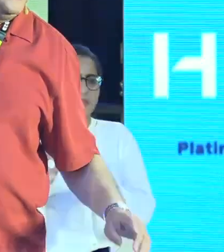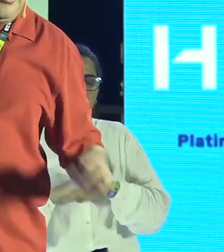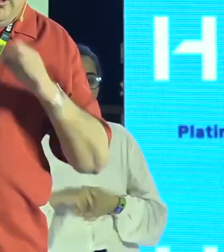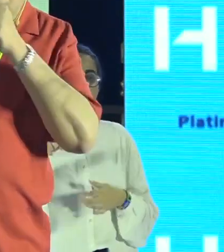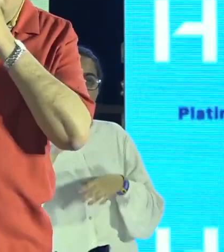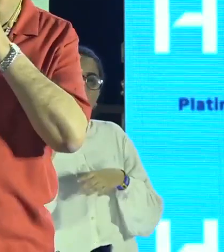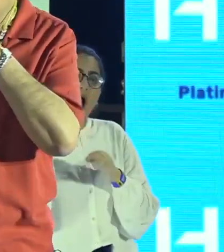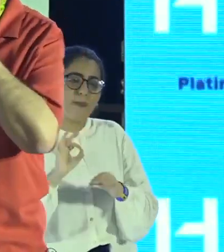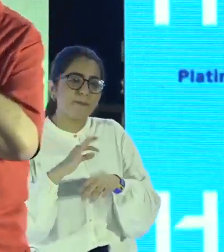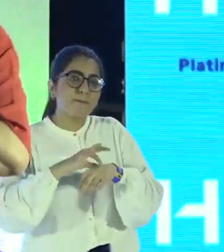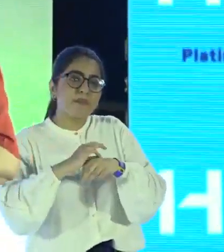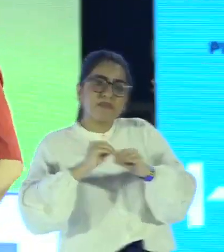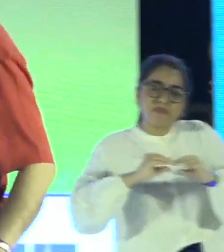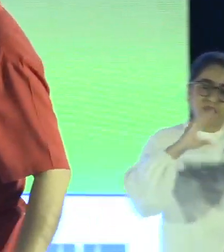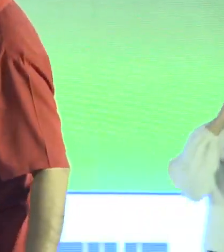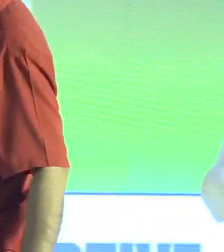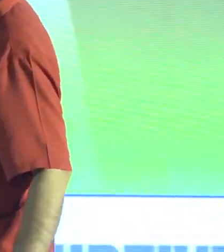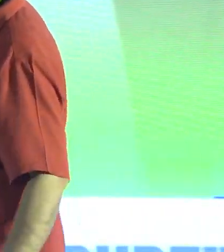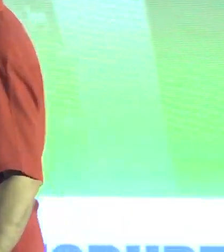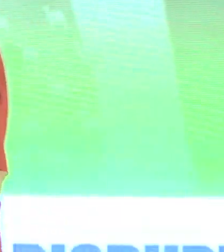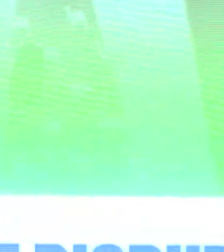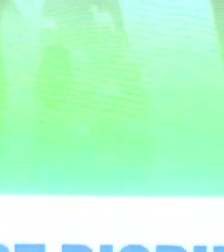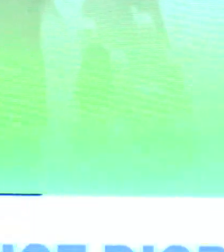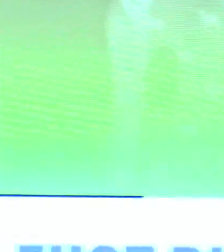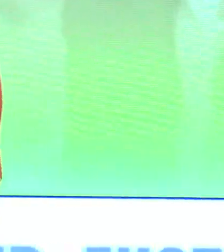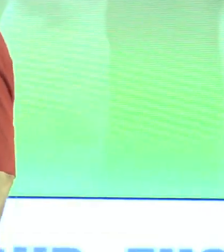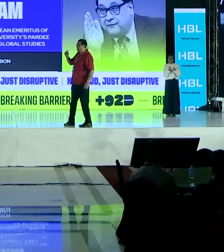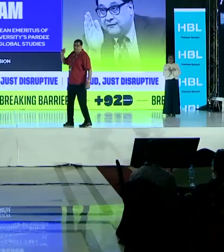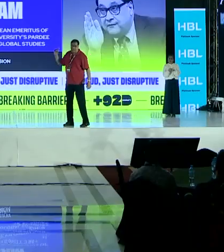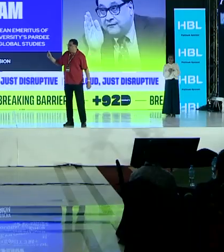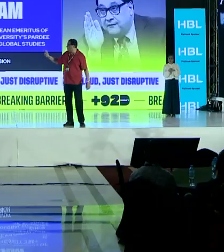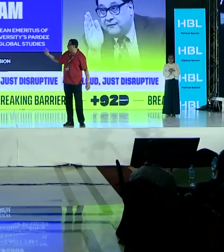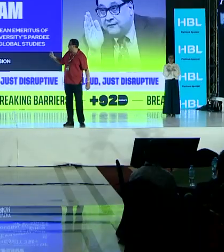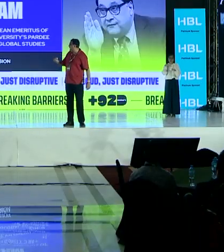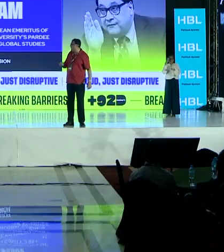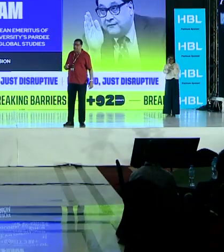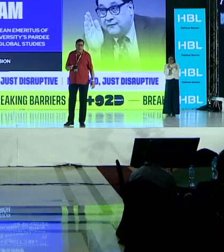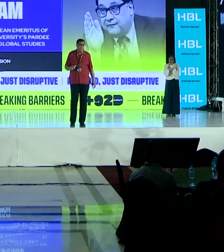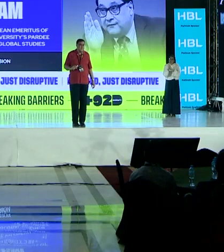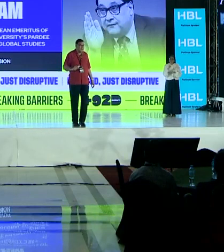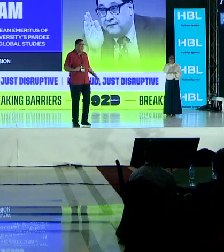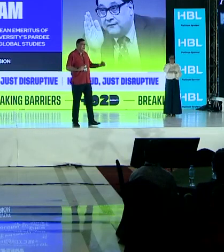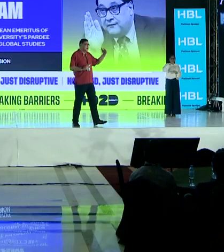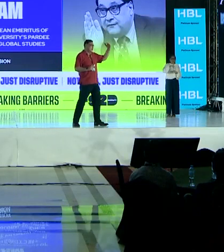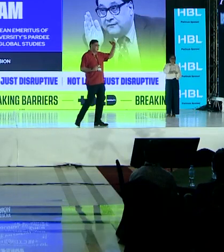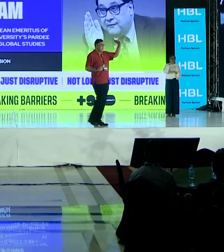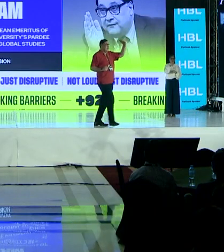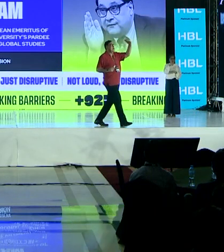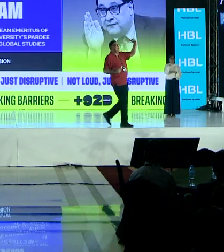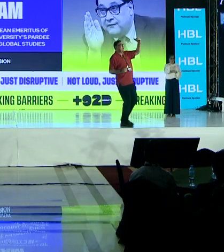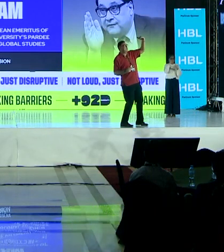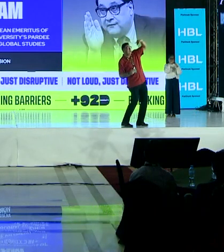development. This slightly older graph, like, and still relevant. I've purposely put 2019 numbers because